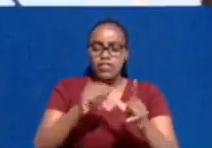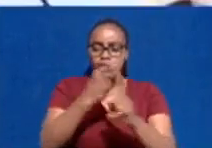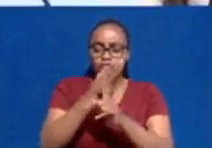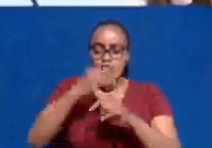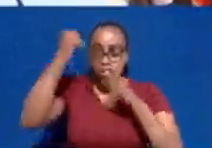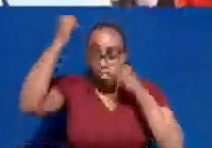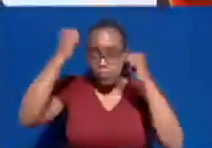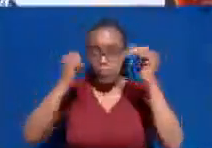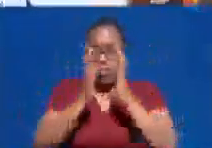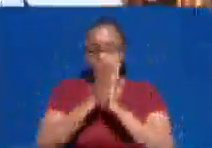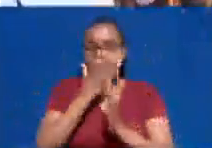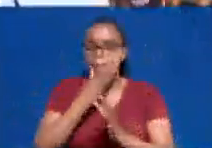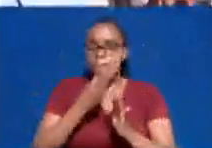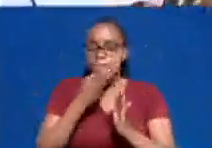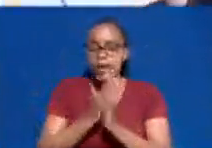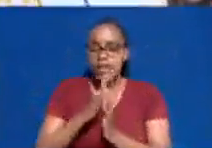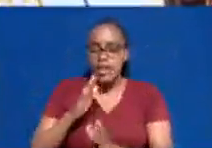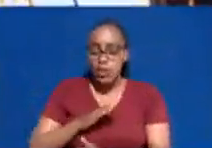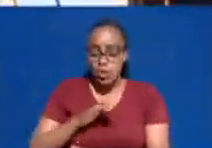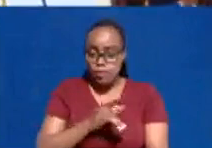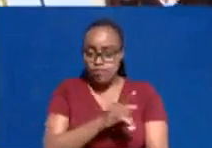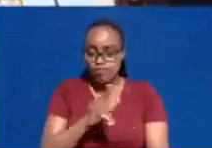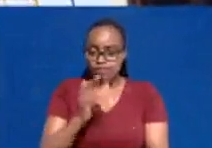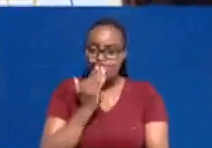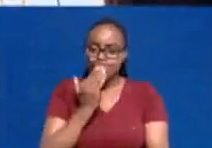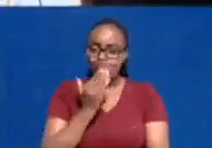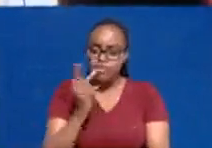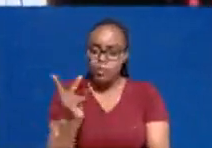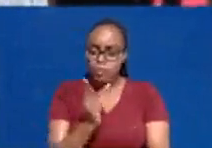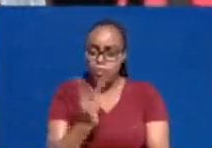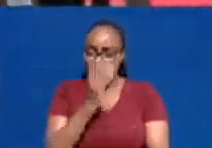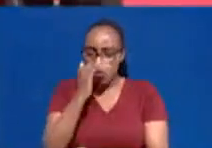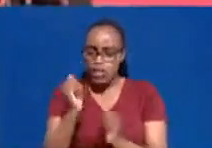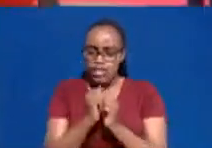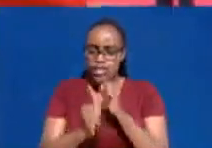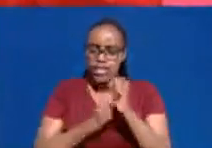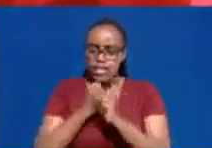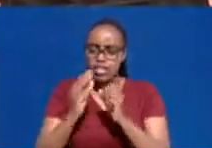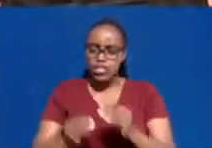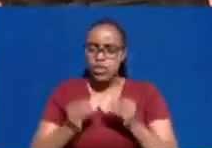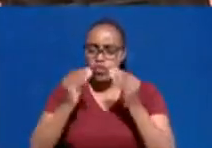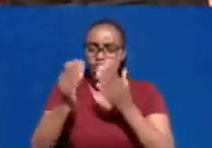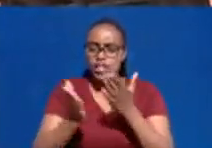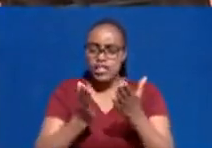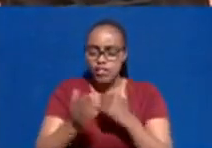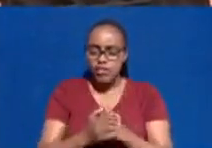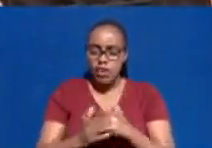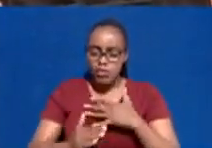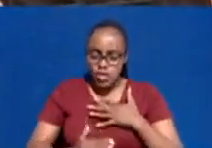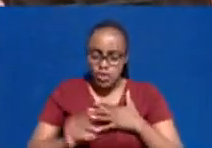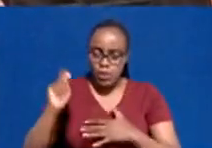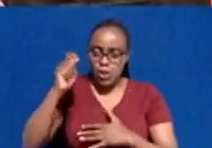military, the men and women in uniform thanking the duo for their 10 years of service. Mheshimiwa Rais,